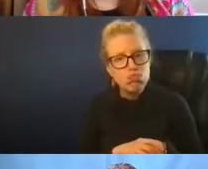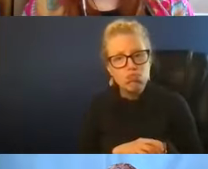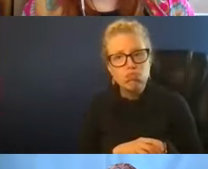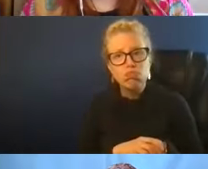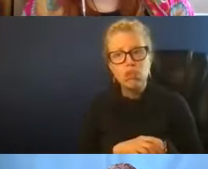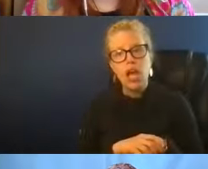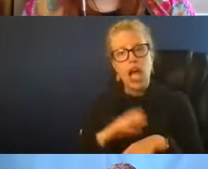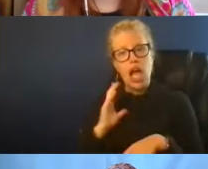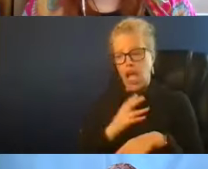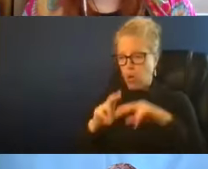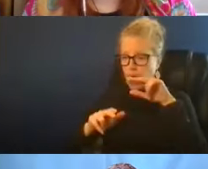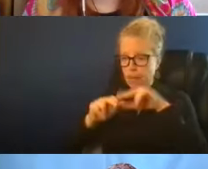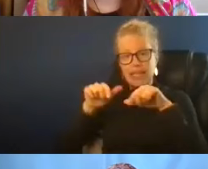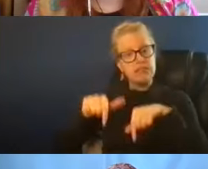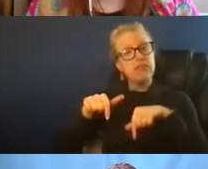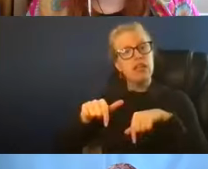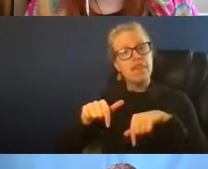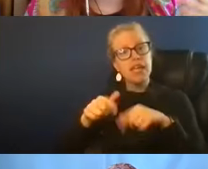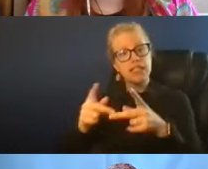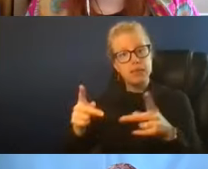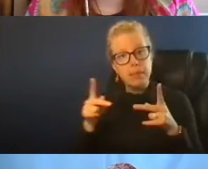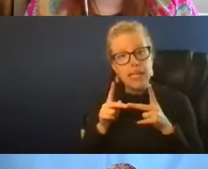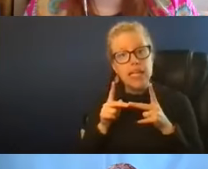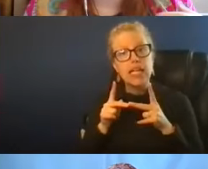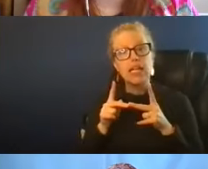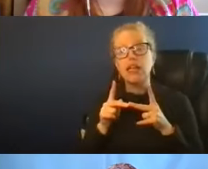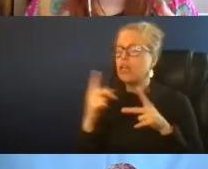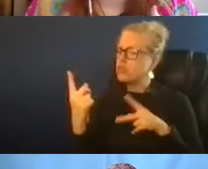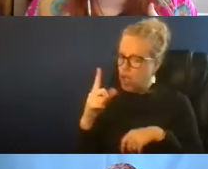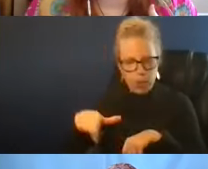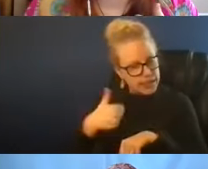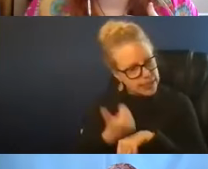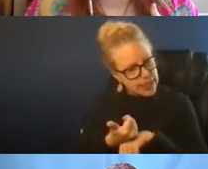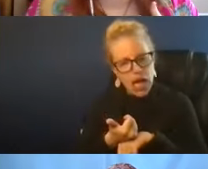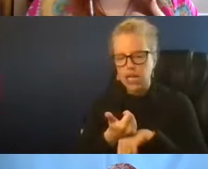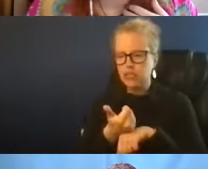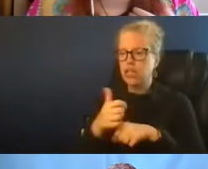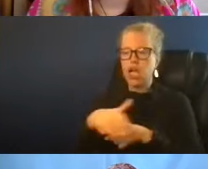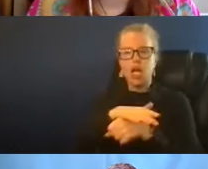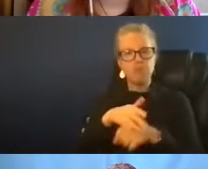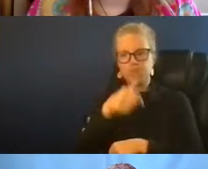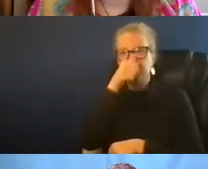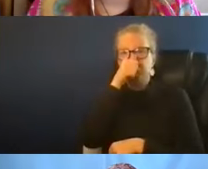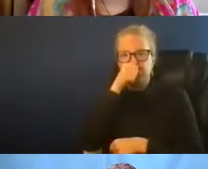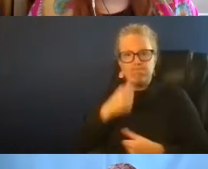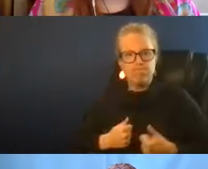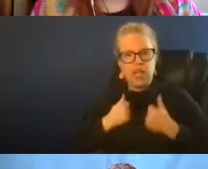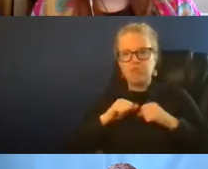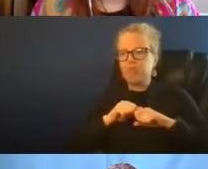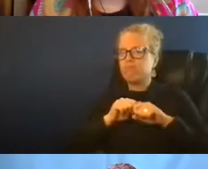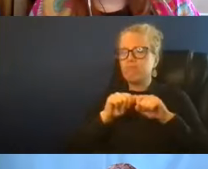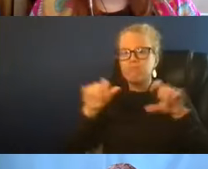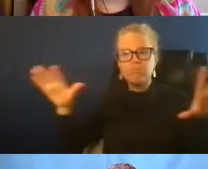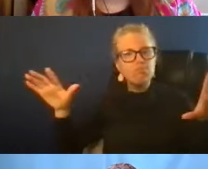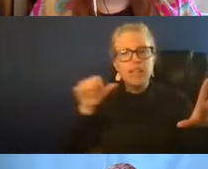Our building, the place that you're in right now, it's always locked. Our location's confidential, but if there's anything else that would make you